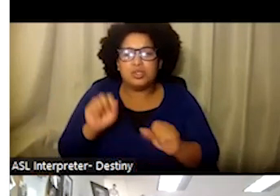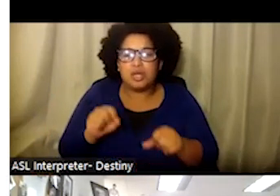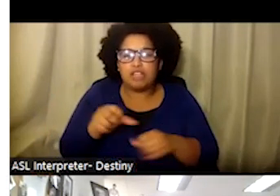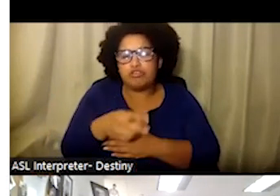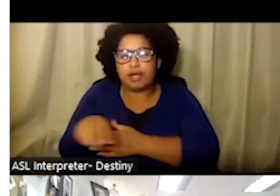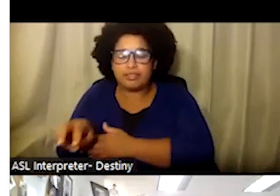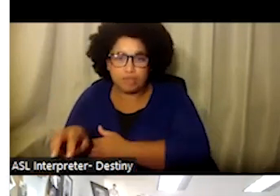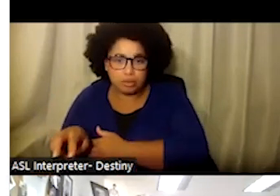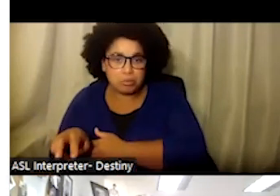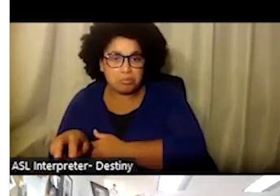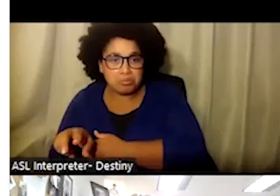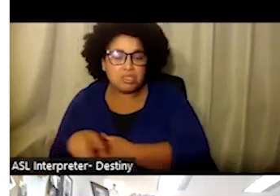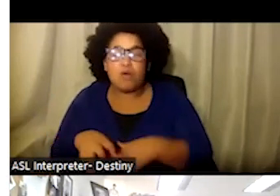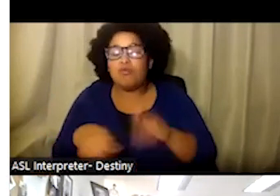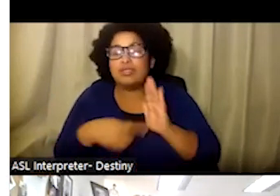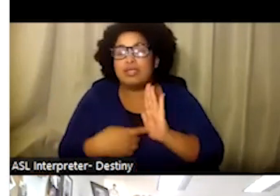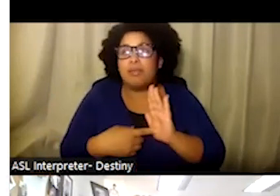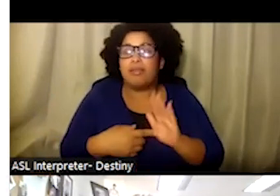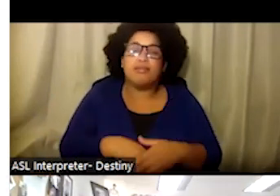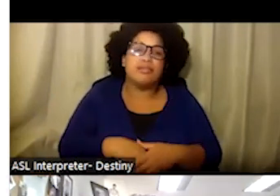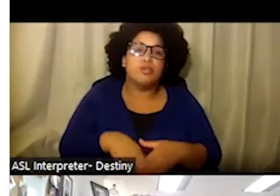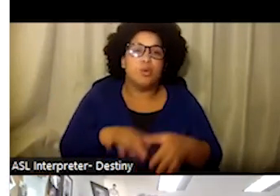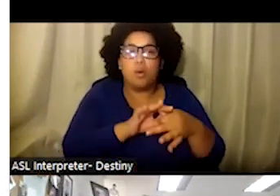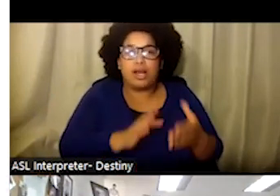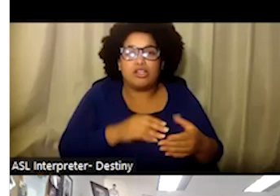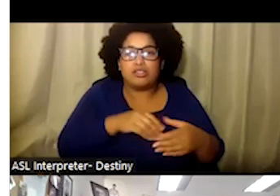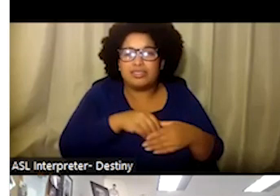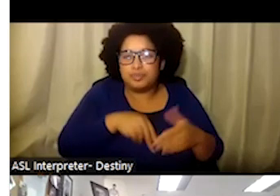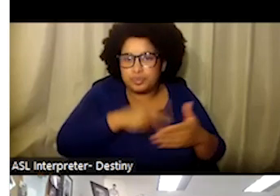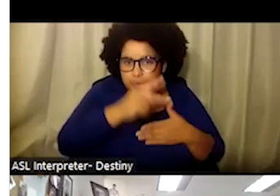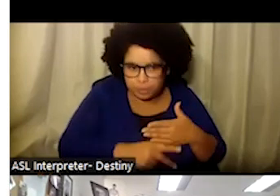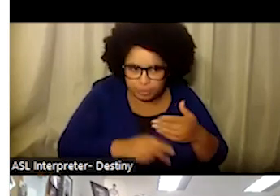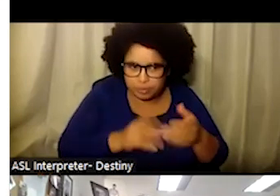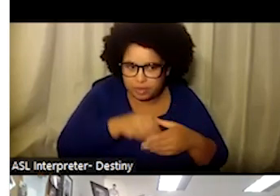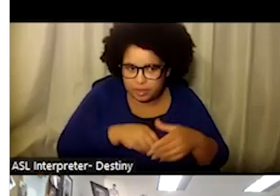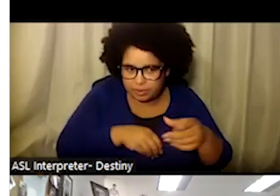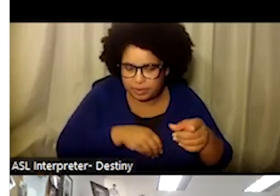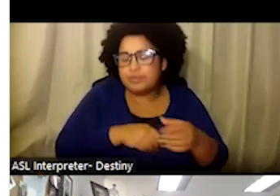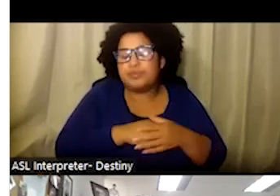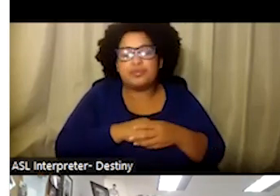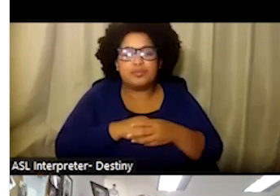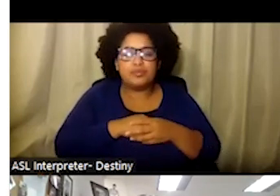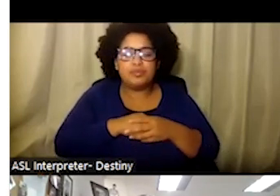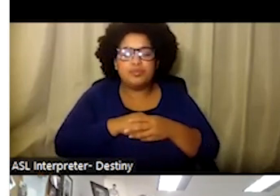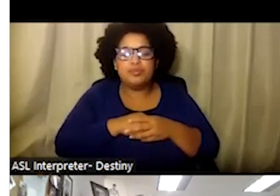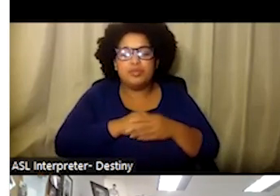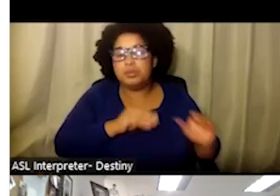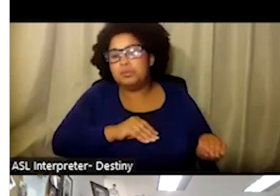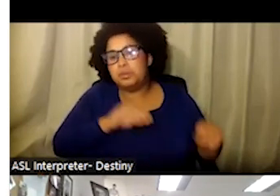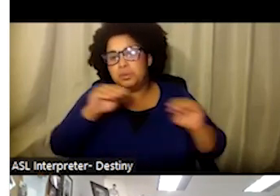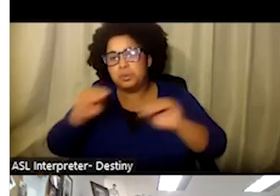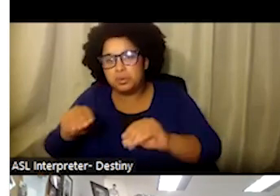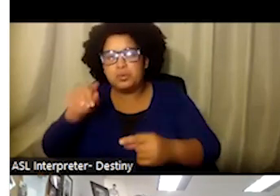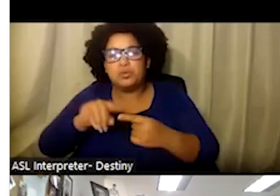transfer also. So if you were a service coordinator and you were in this program, and you moved, went to